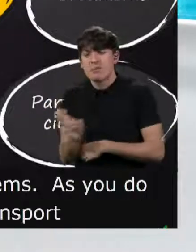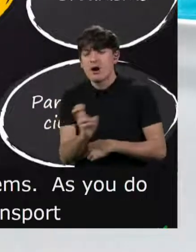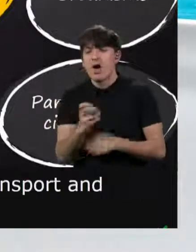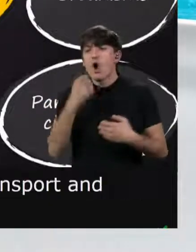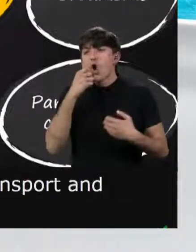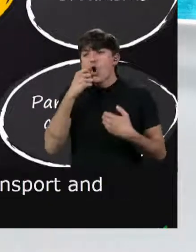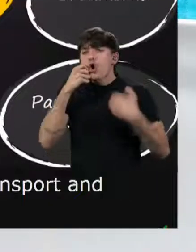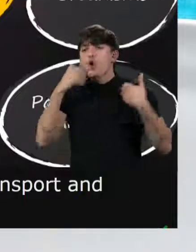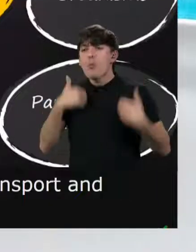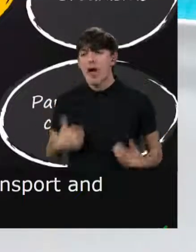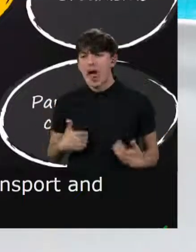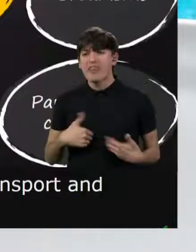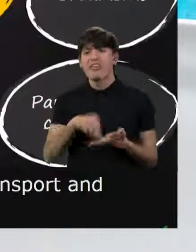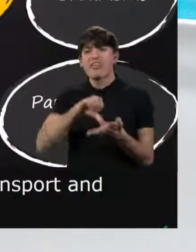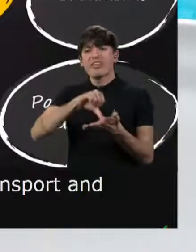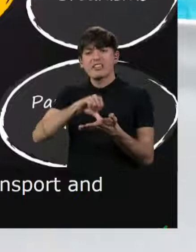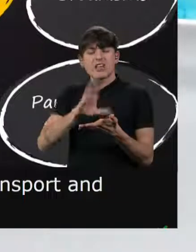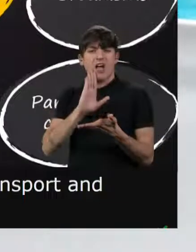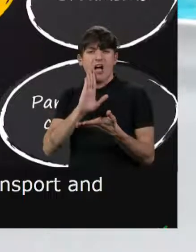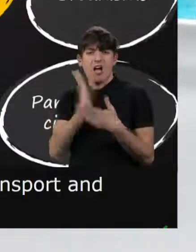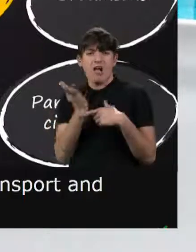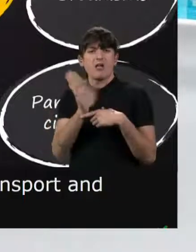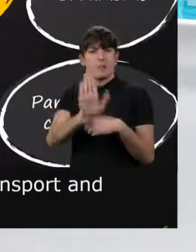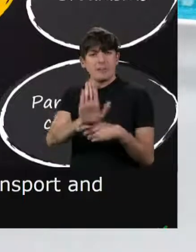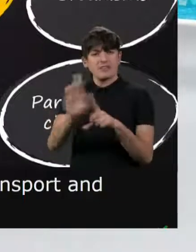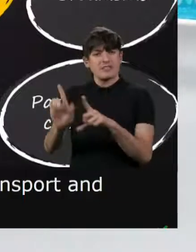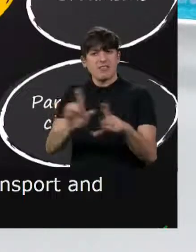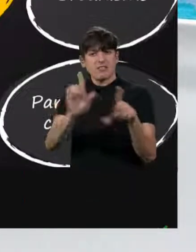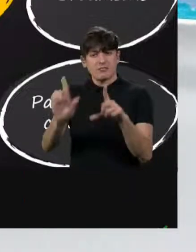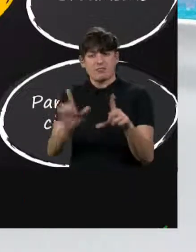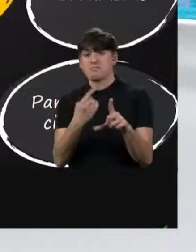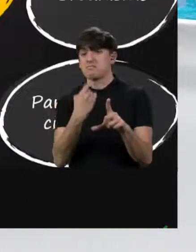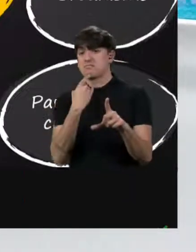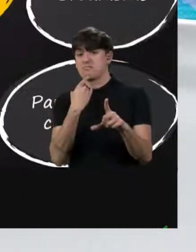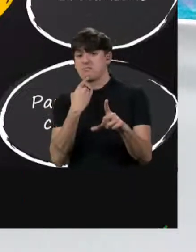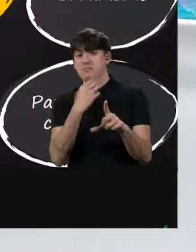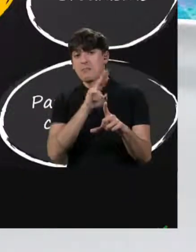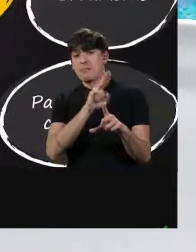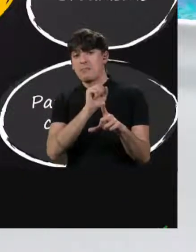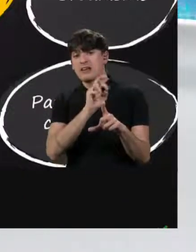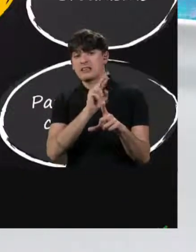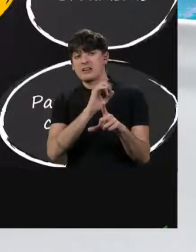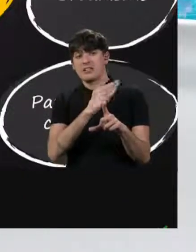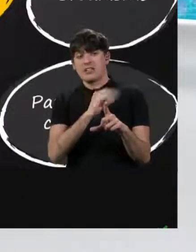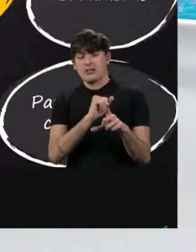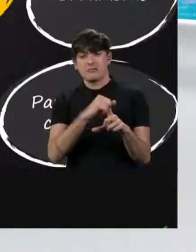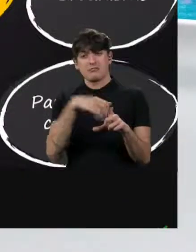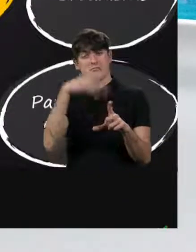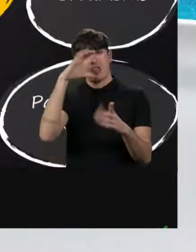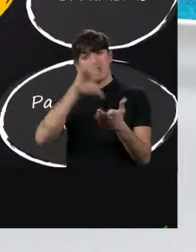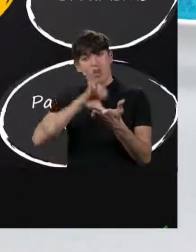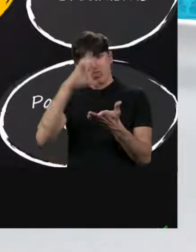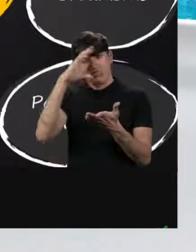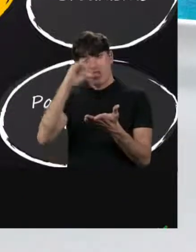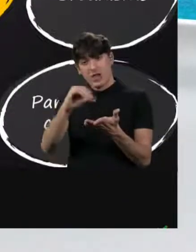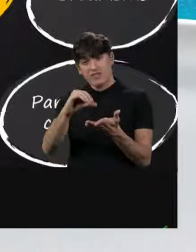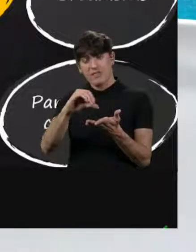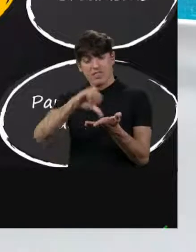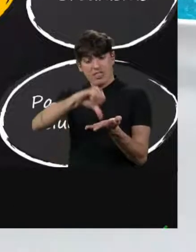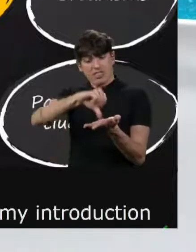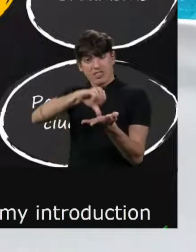That smart human city that Patricia mentioned in my introduction. This